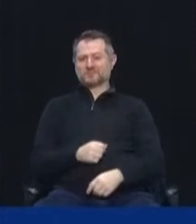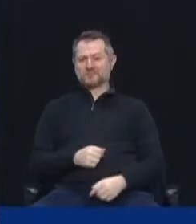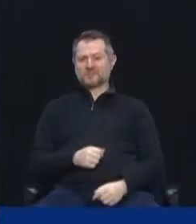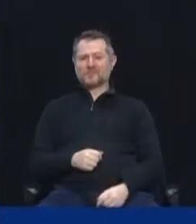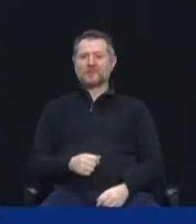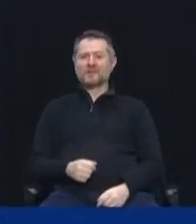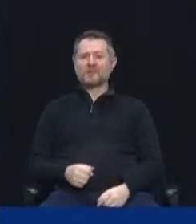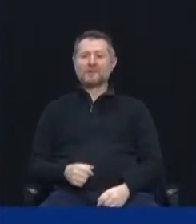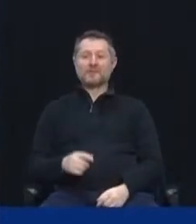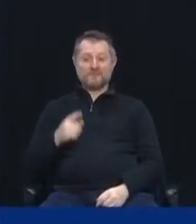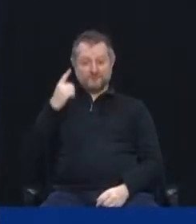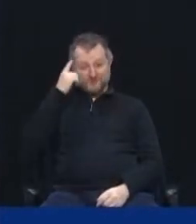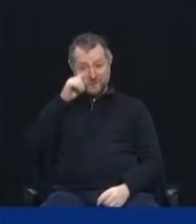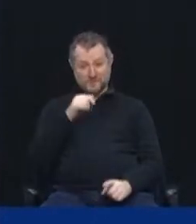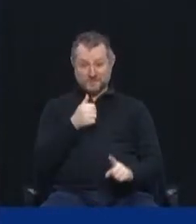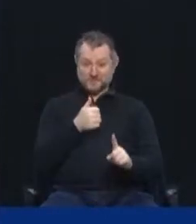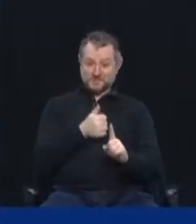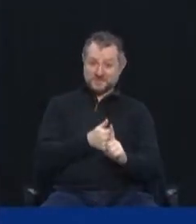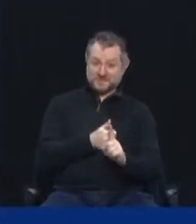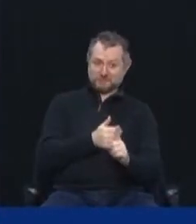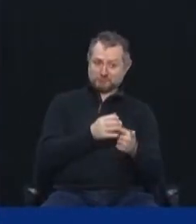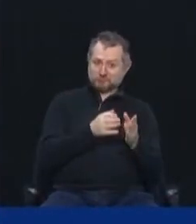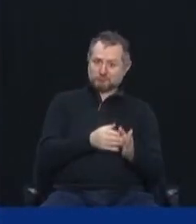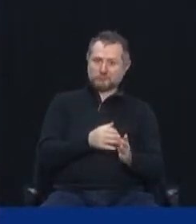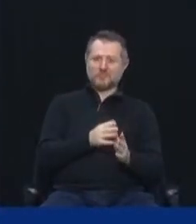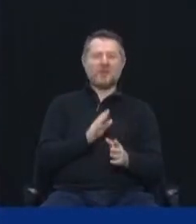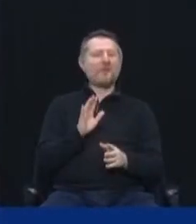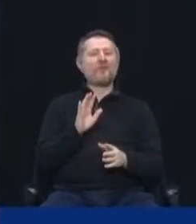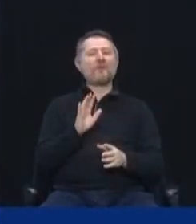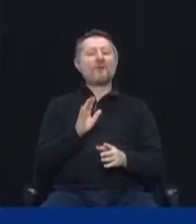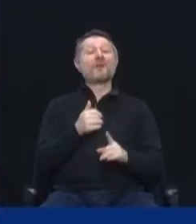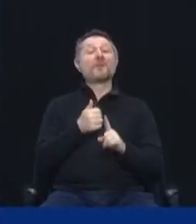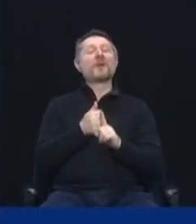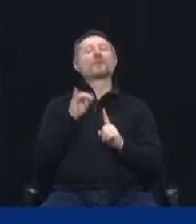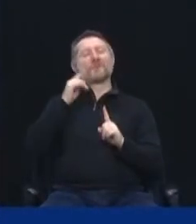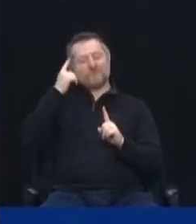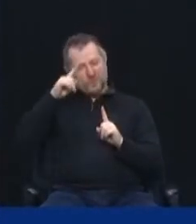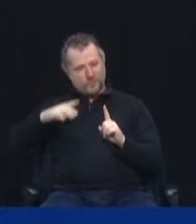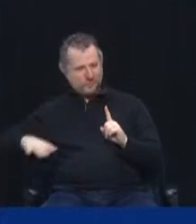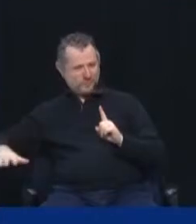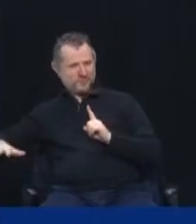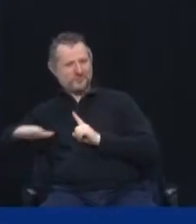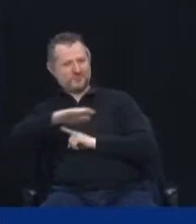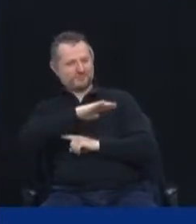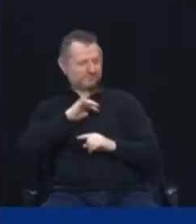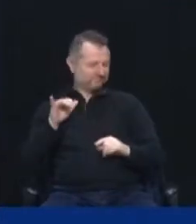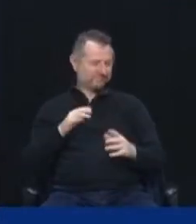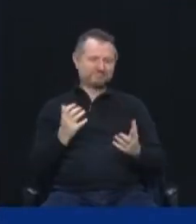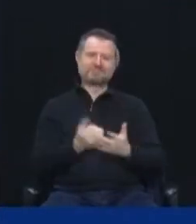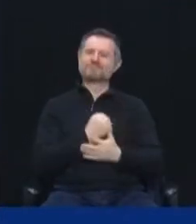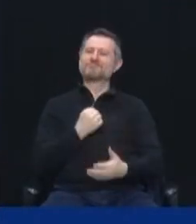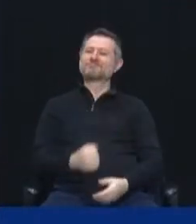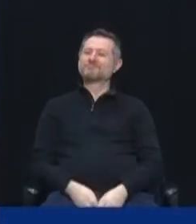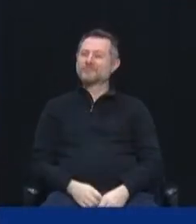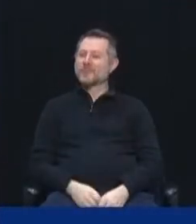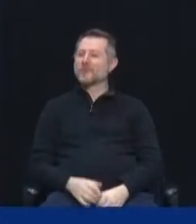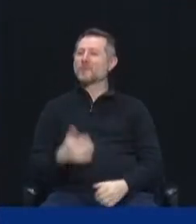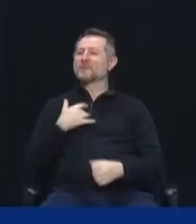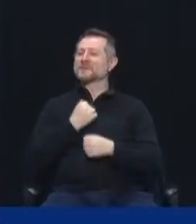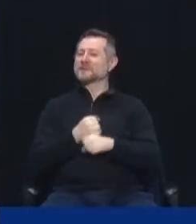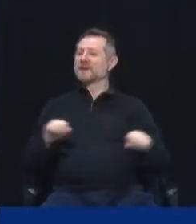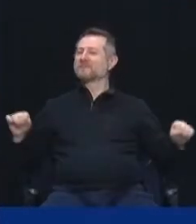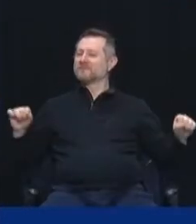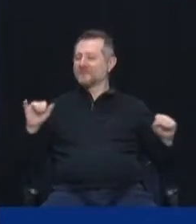not just for your sake, do it for everybody's sake. We all need to